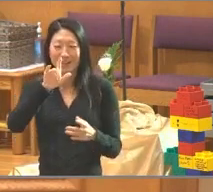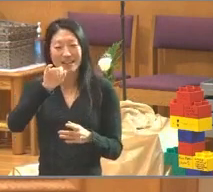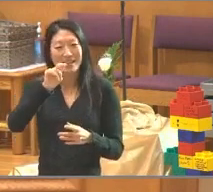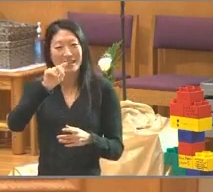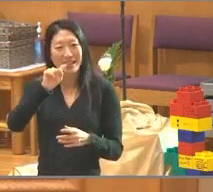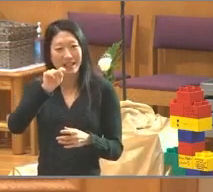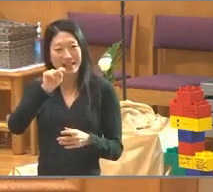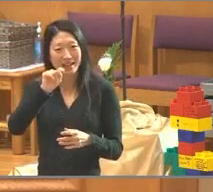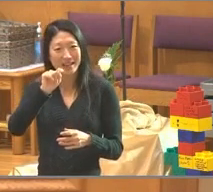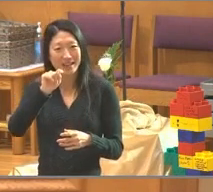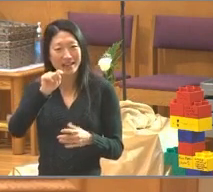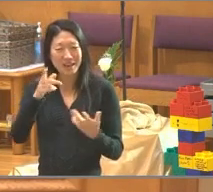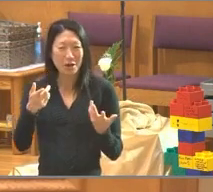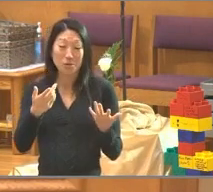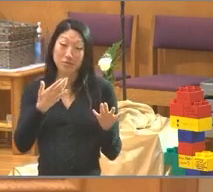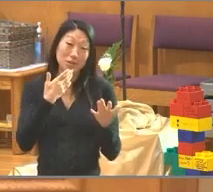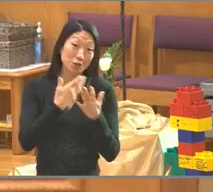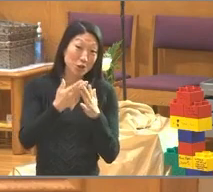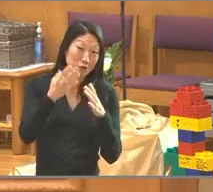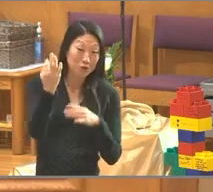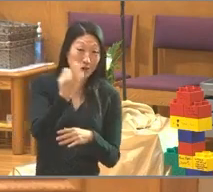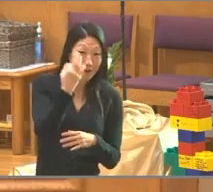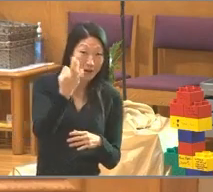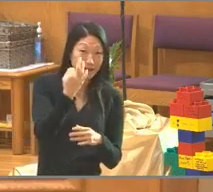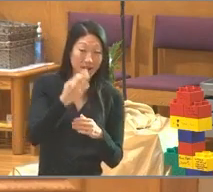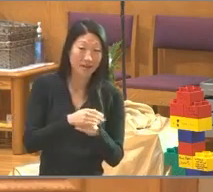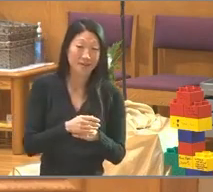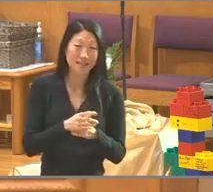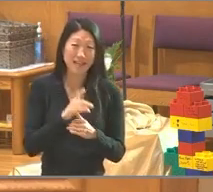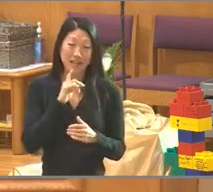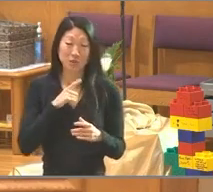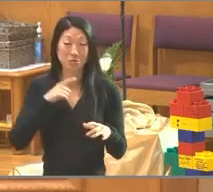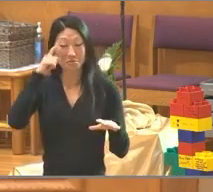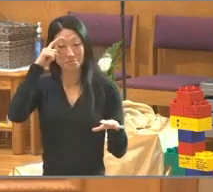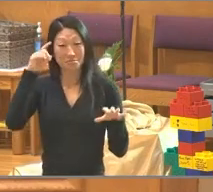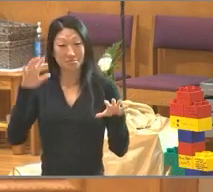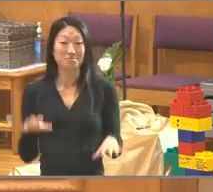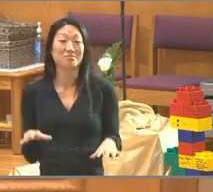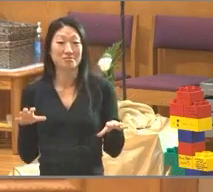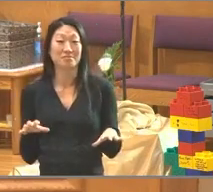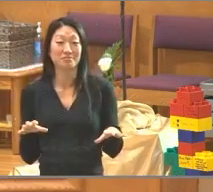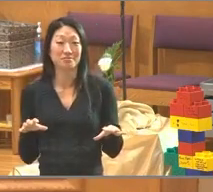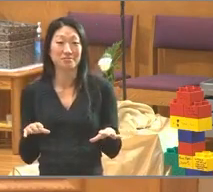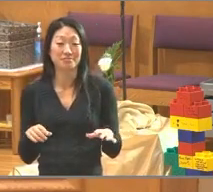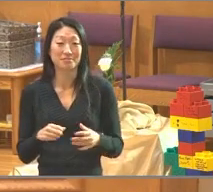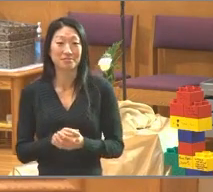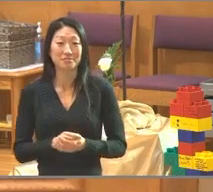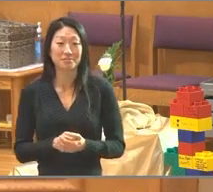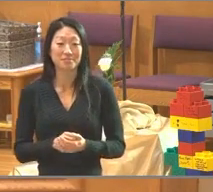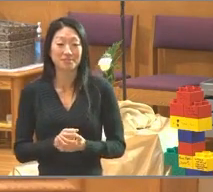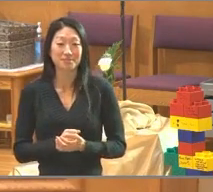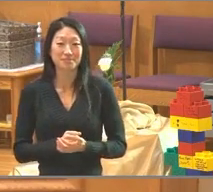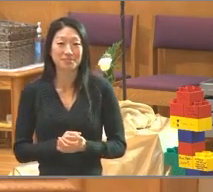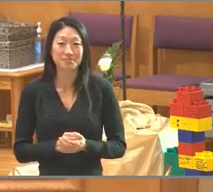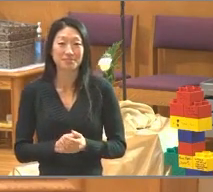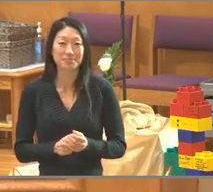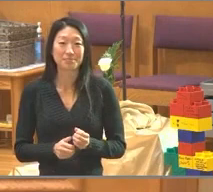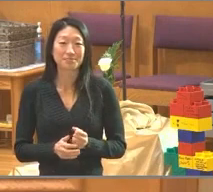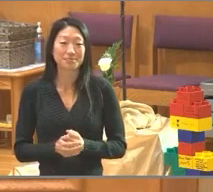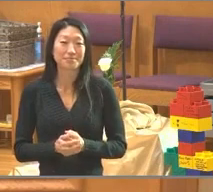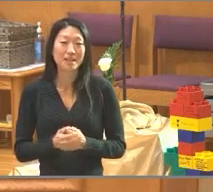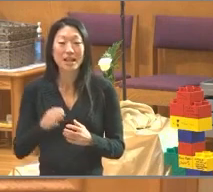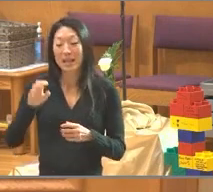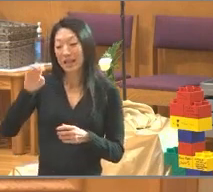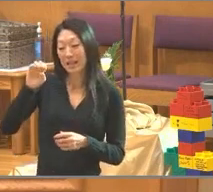let alone Good Friday. I'd even say it's actually kind of shocking. But here we are as